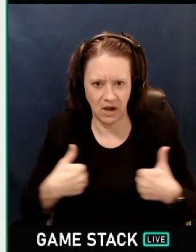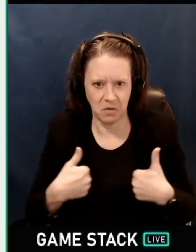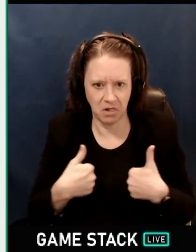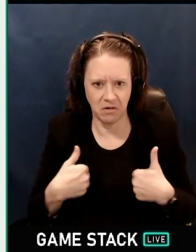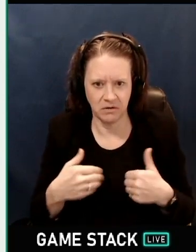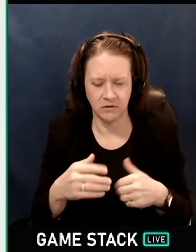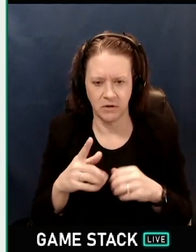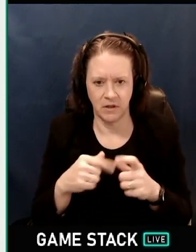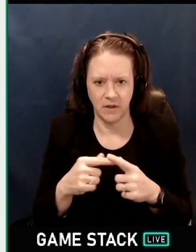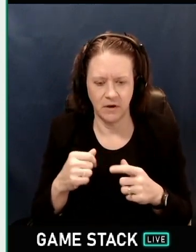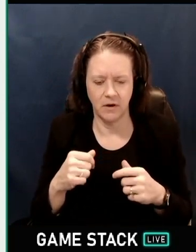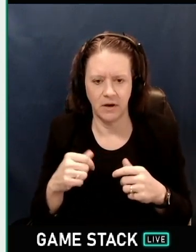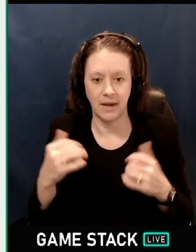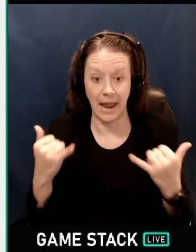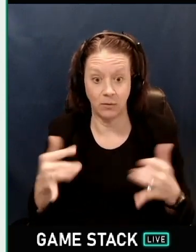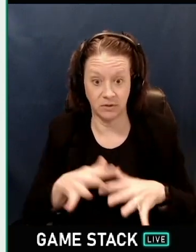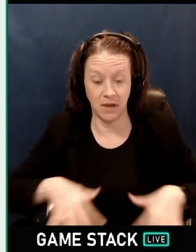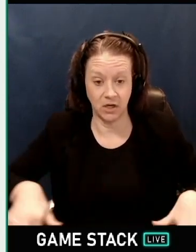And back to spatial.